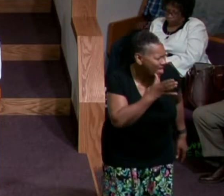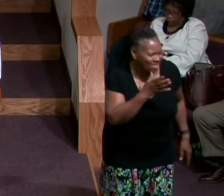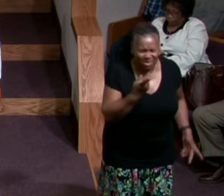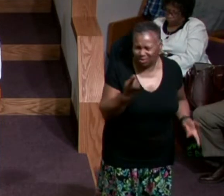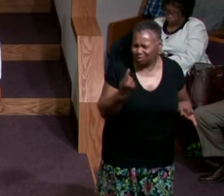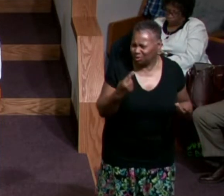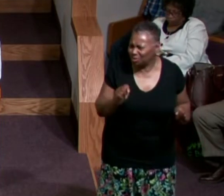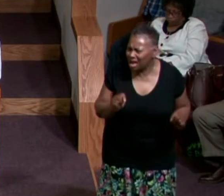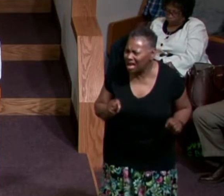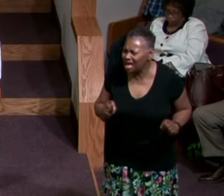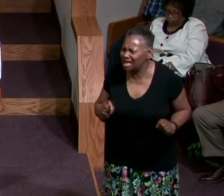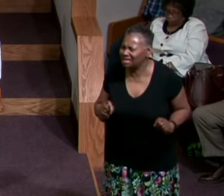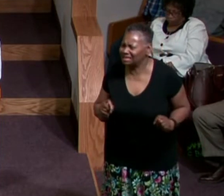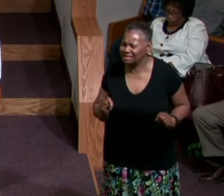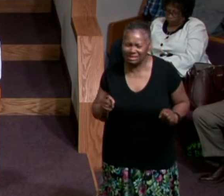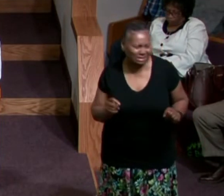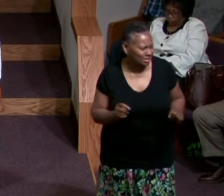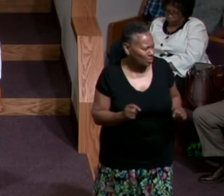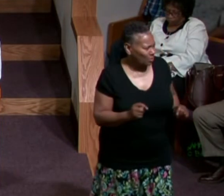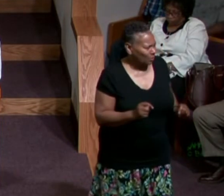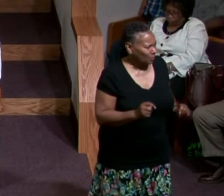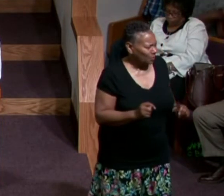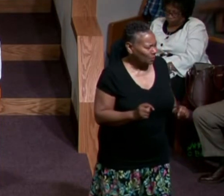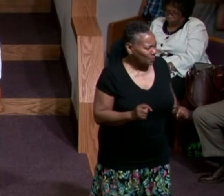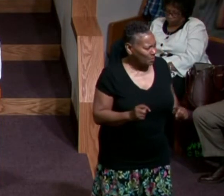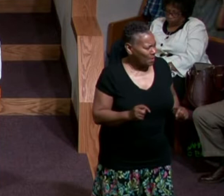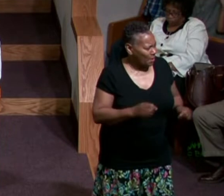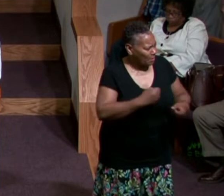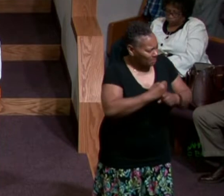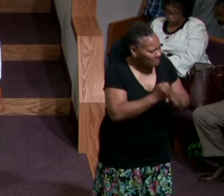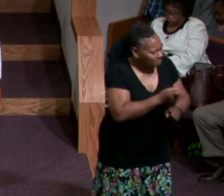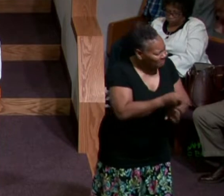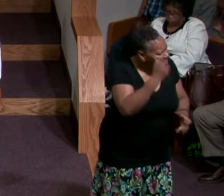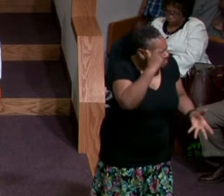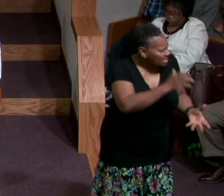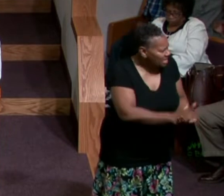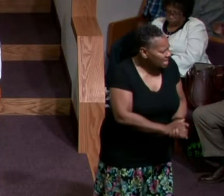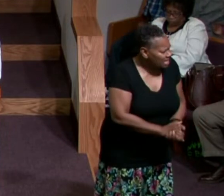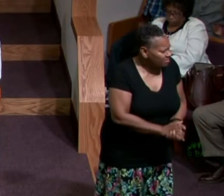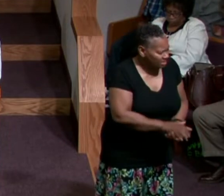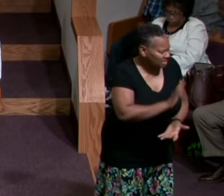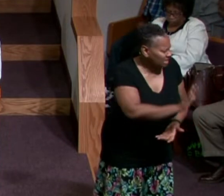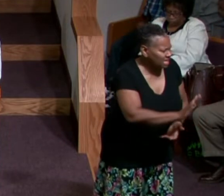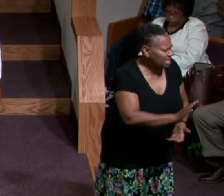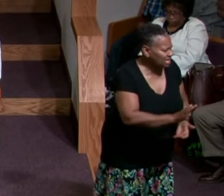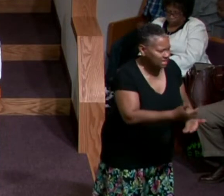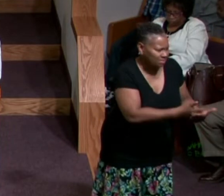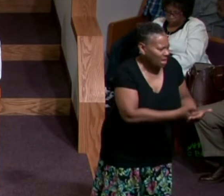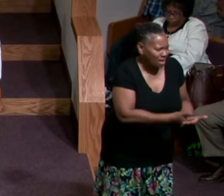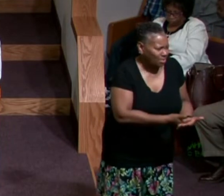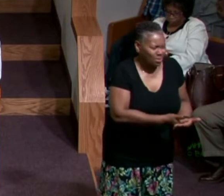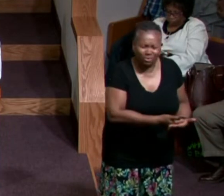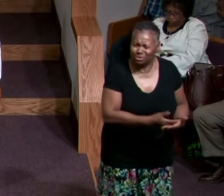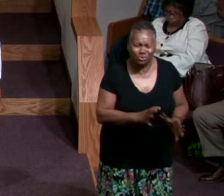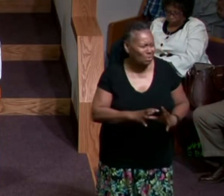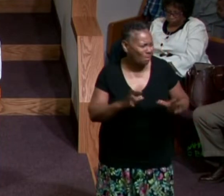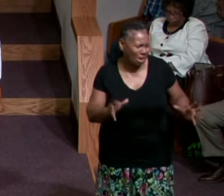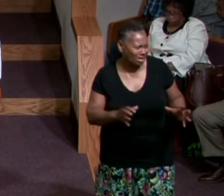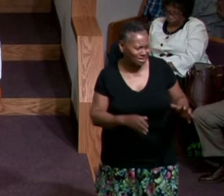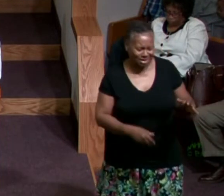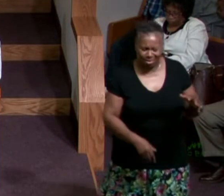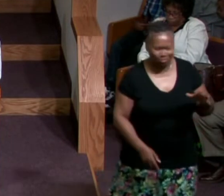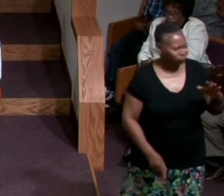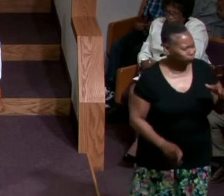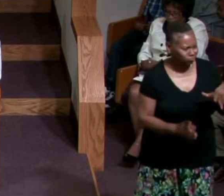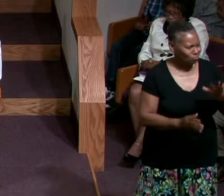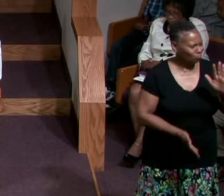she knew was not his off as his was just too much to stomach, and he left. And I have seen